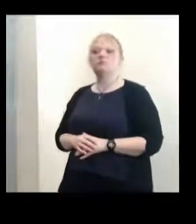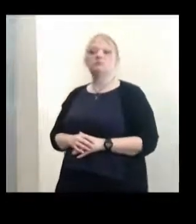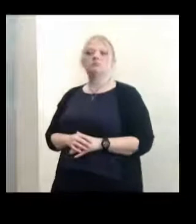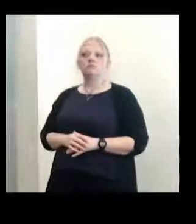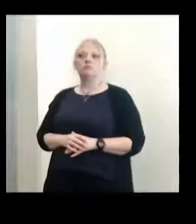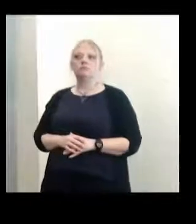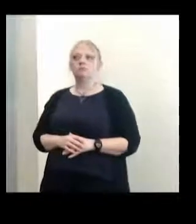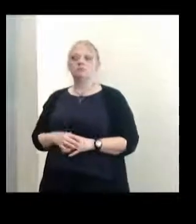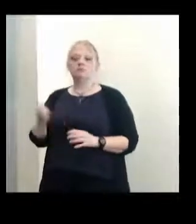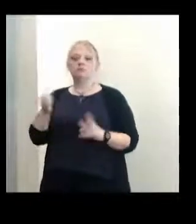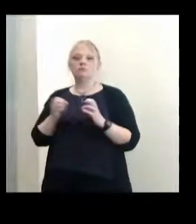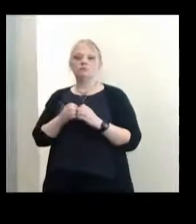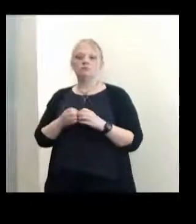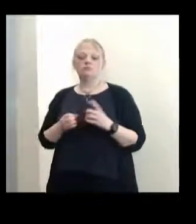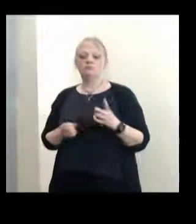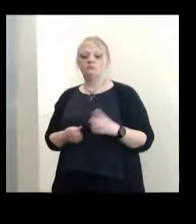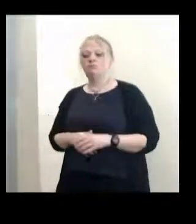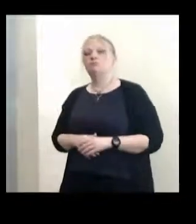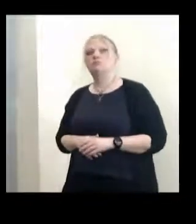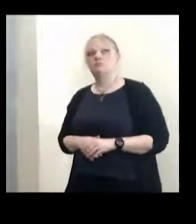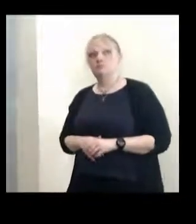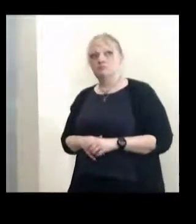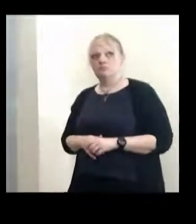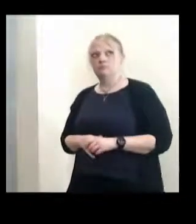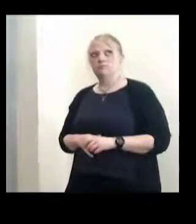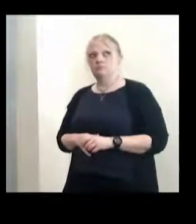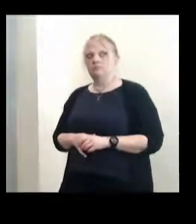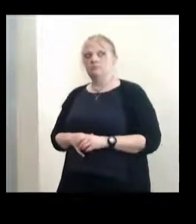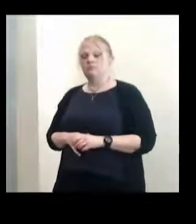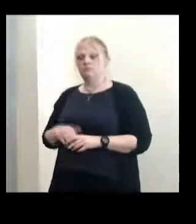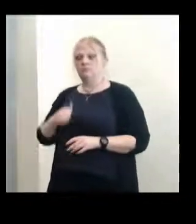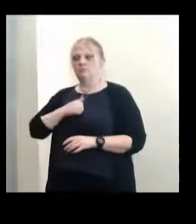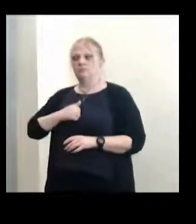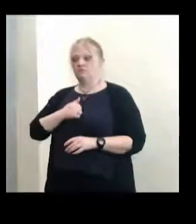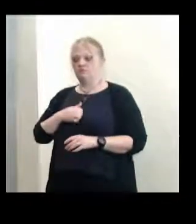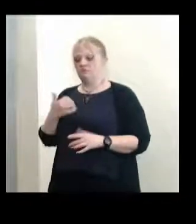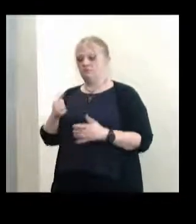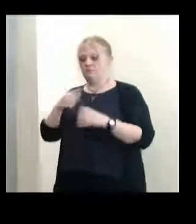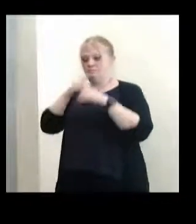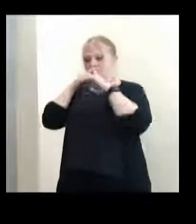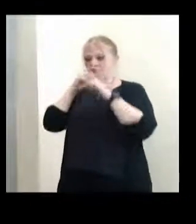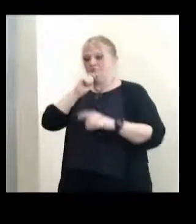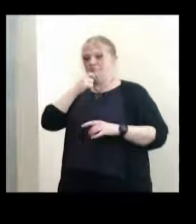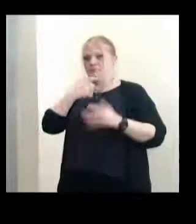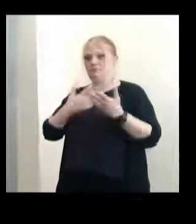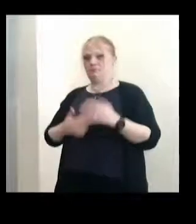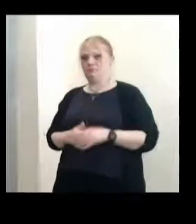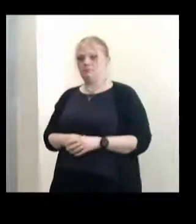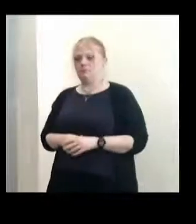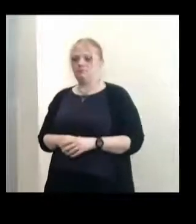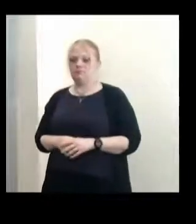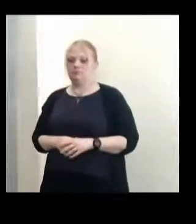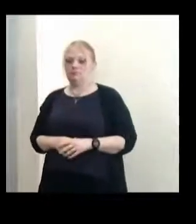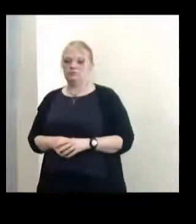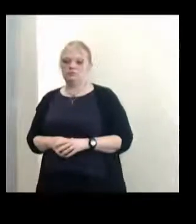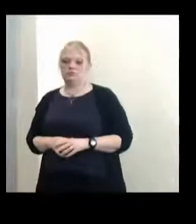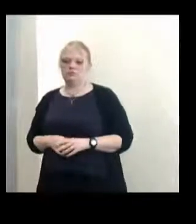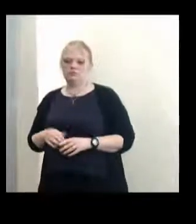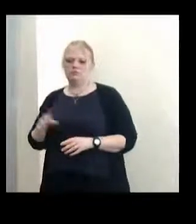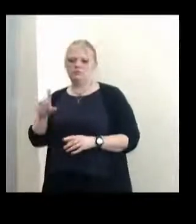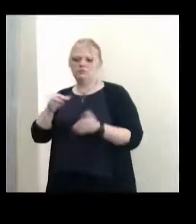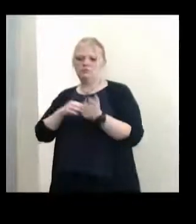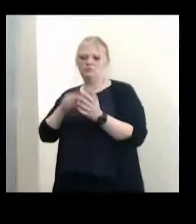Any more questions? So, yes, sorry, I was trying to unmute my mic. Just to clarify, did Dr. Burstein say